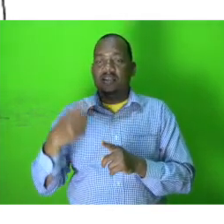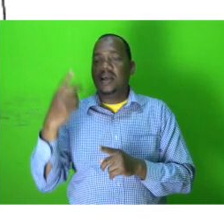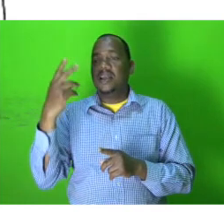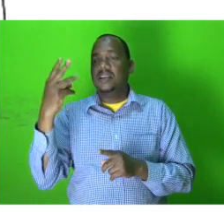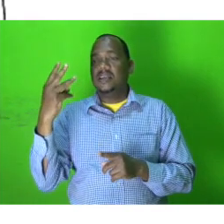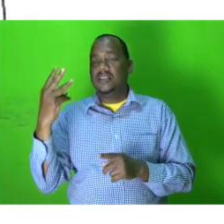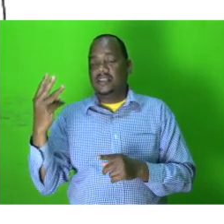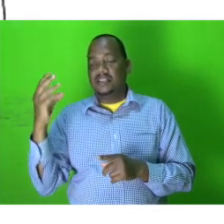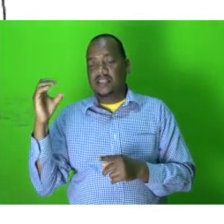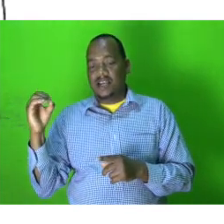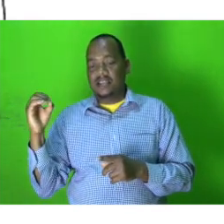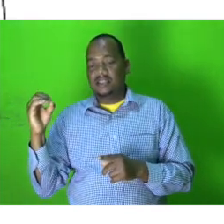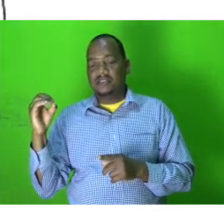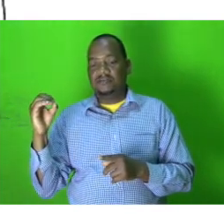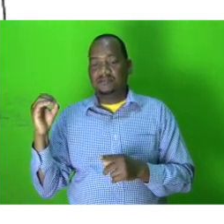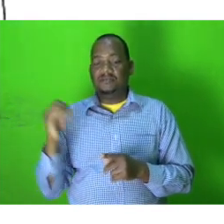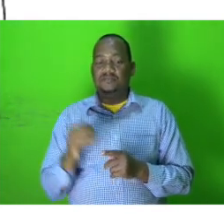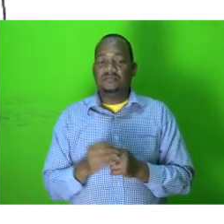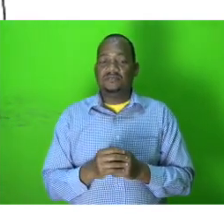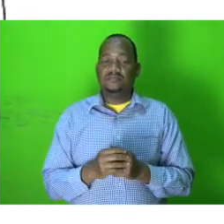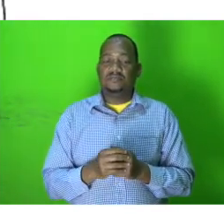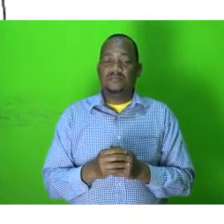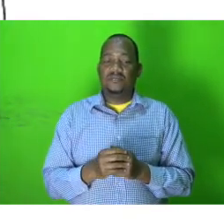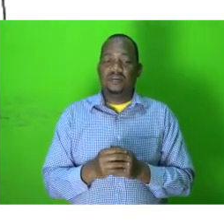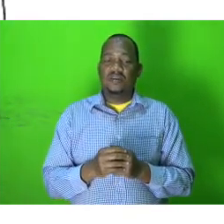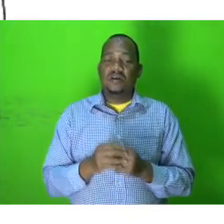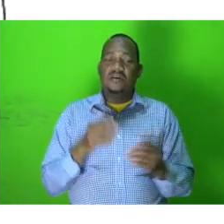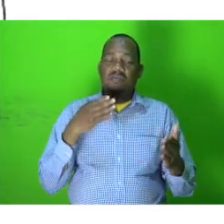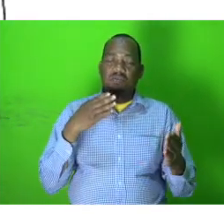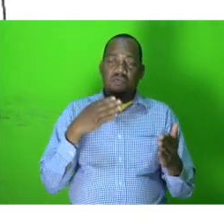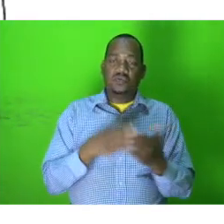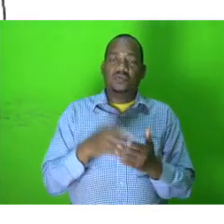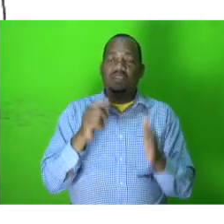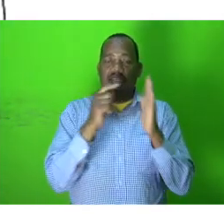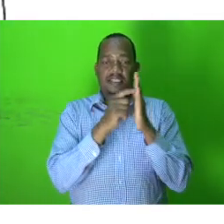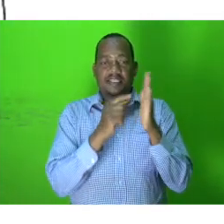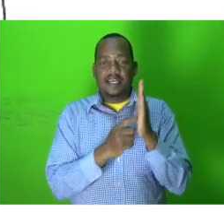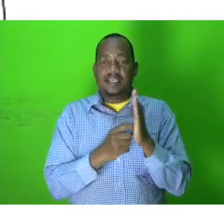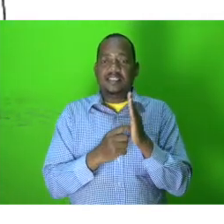2,530 said that 4th April